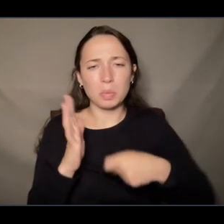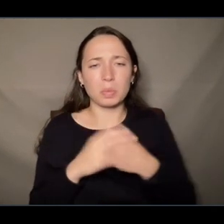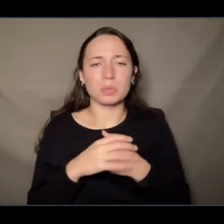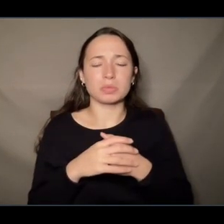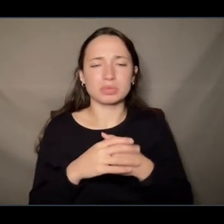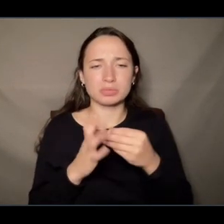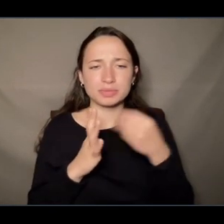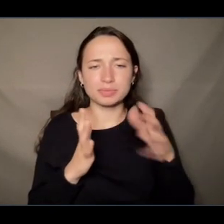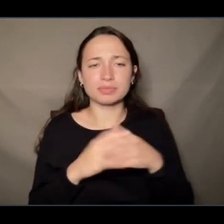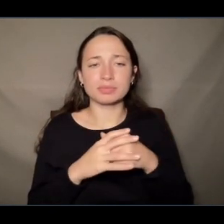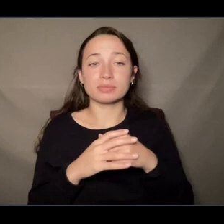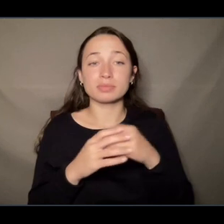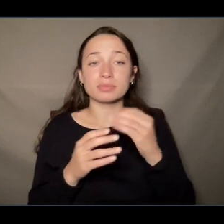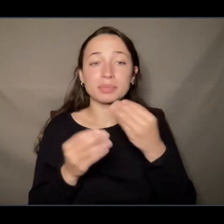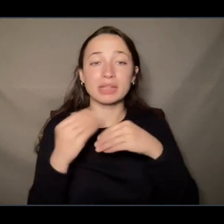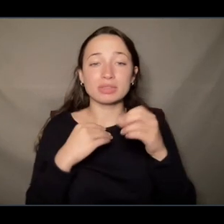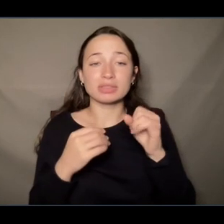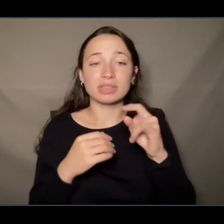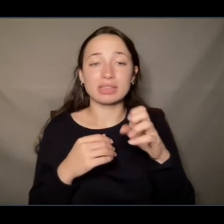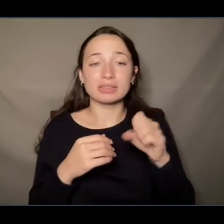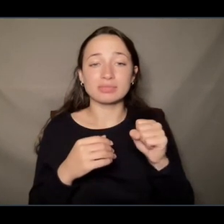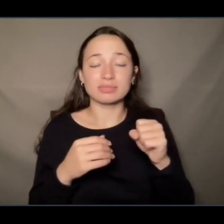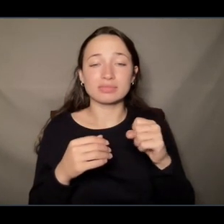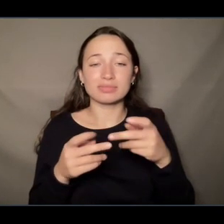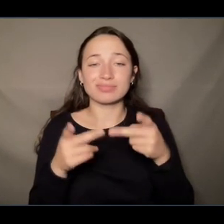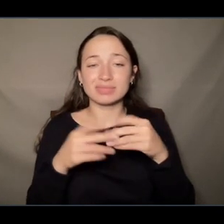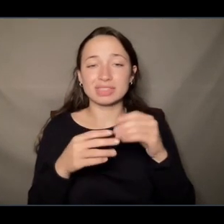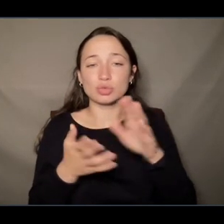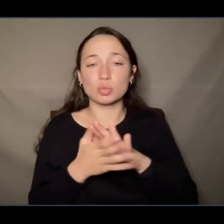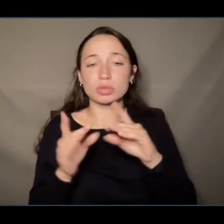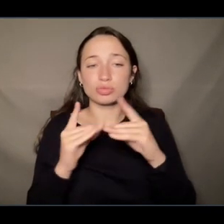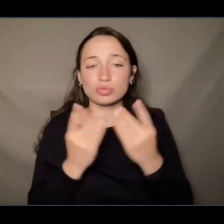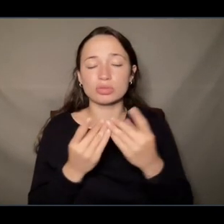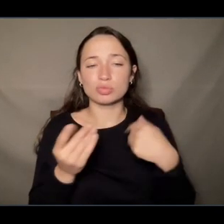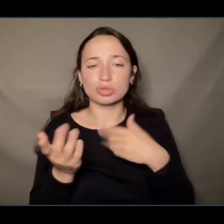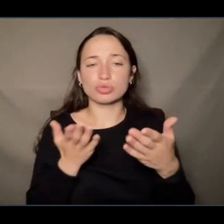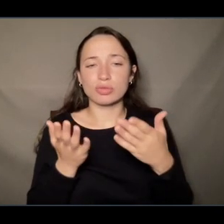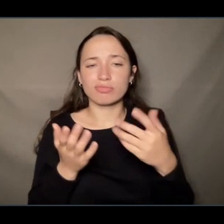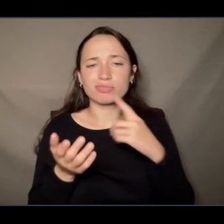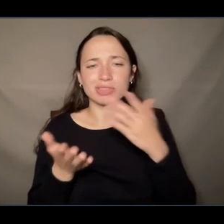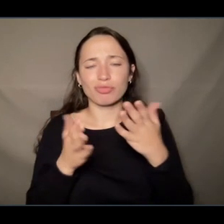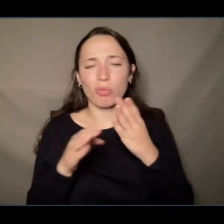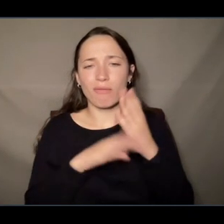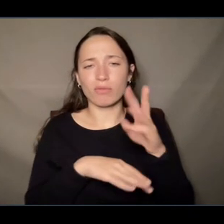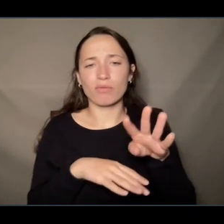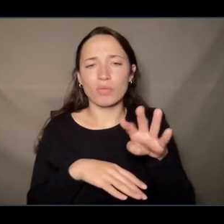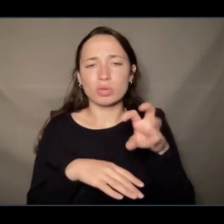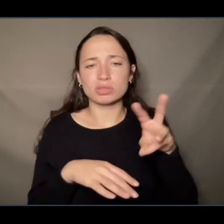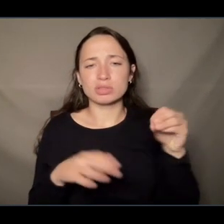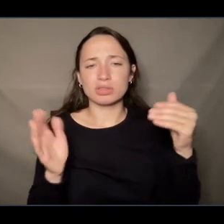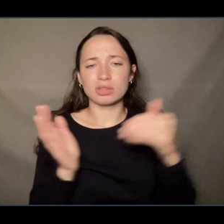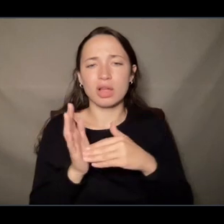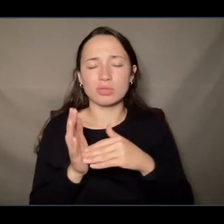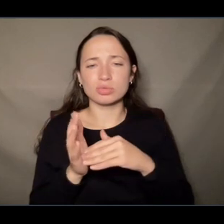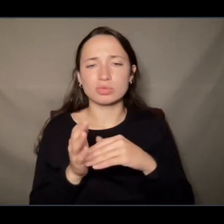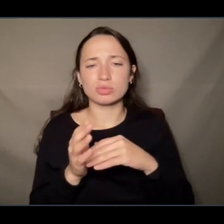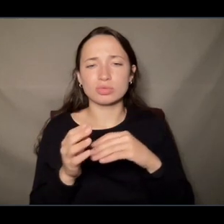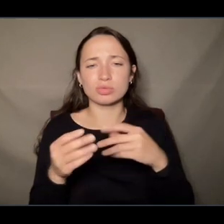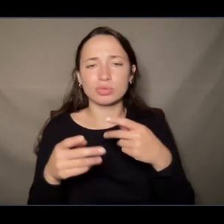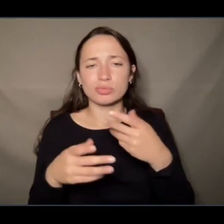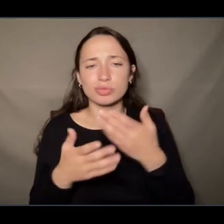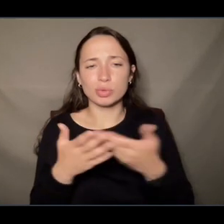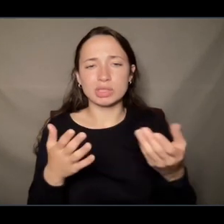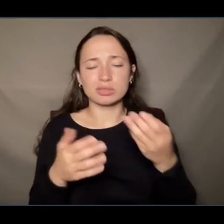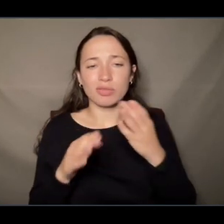was partner with the meal sites in the school districts that we serve, and we've delivered over 460,000